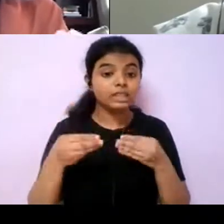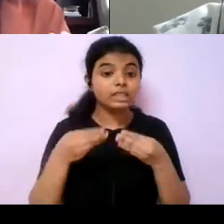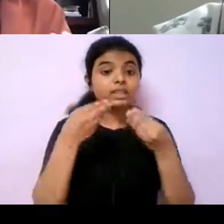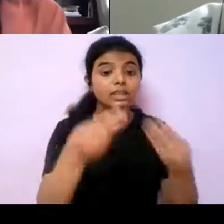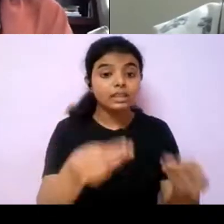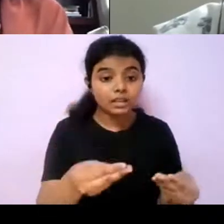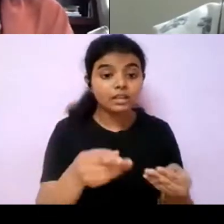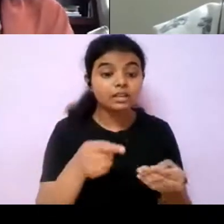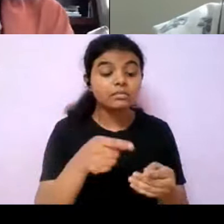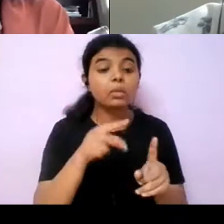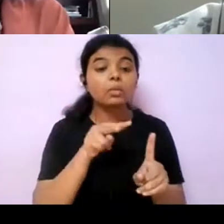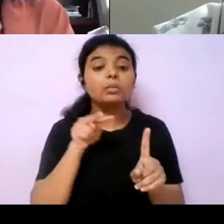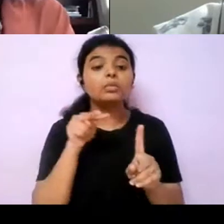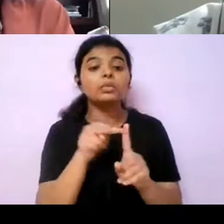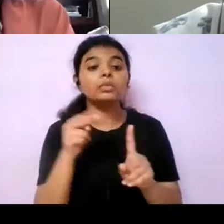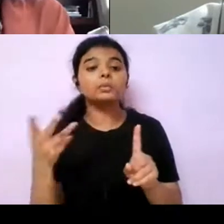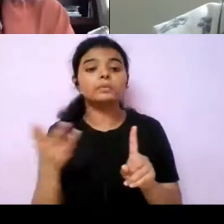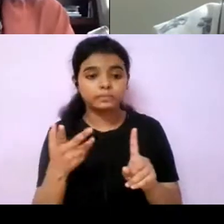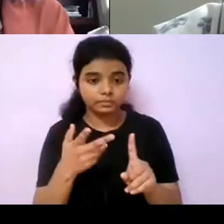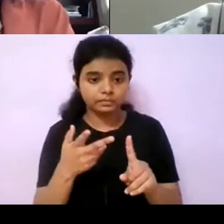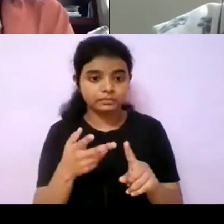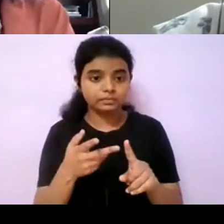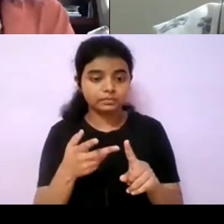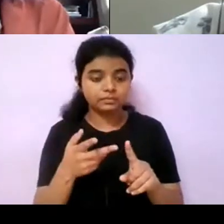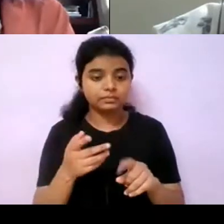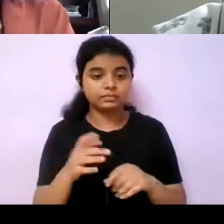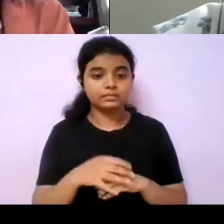their perspective, and